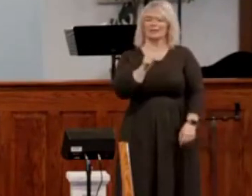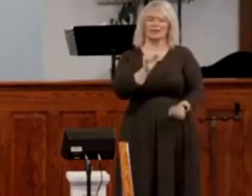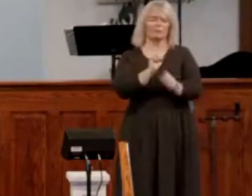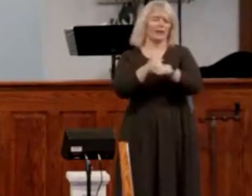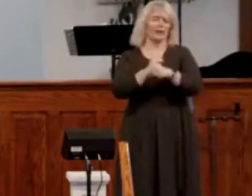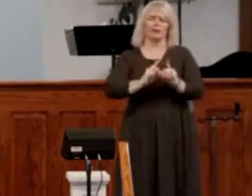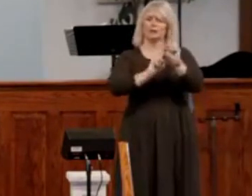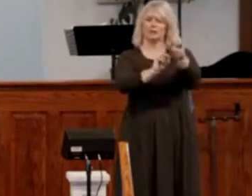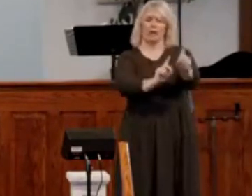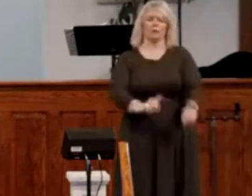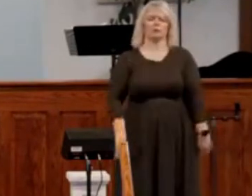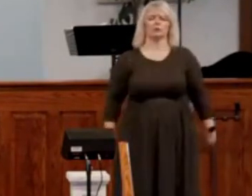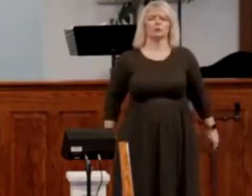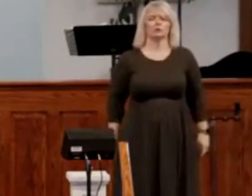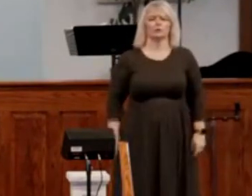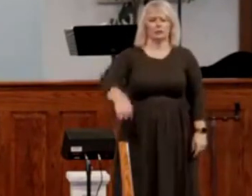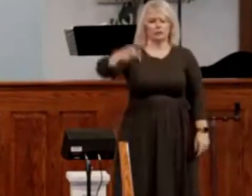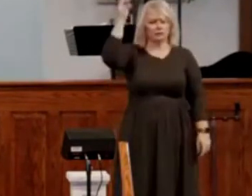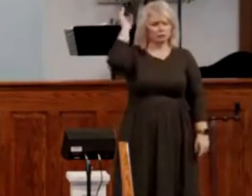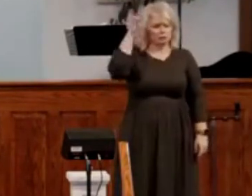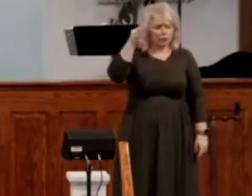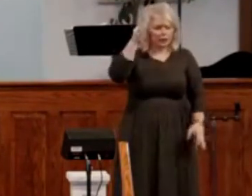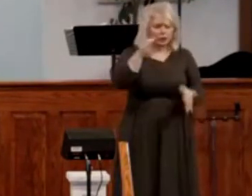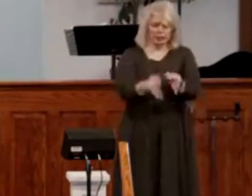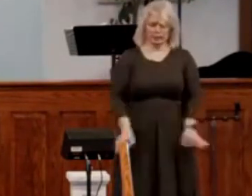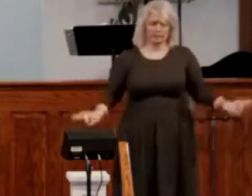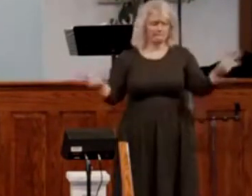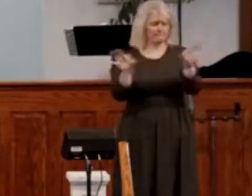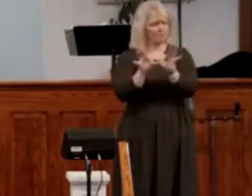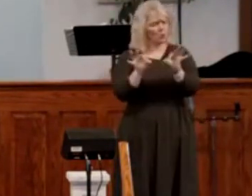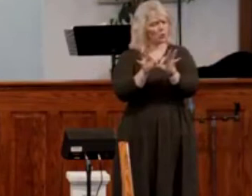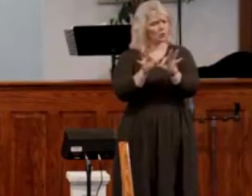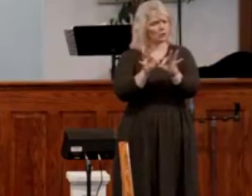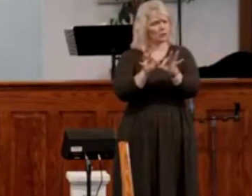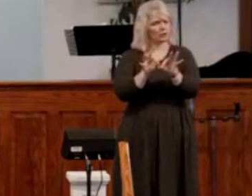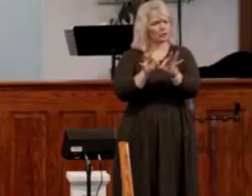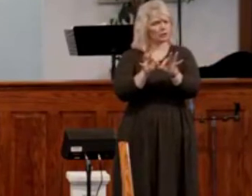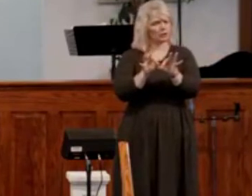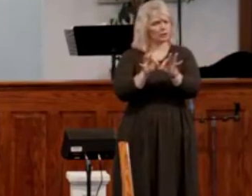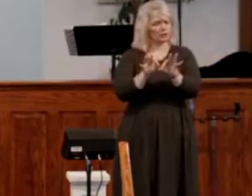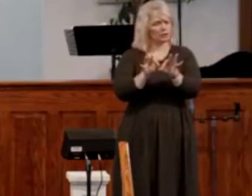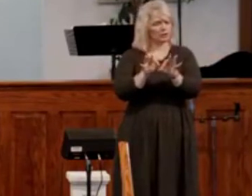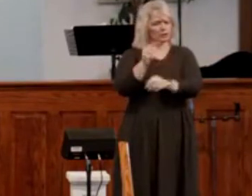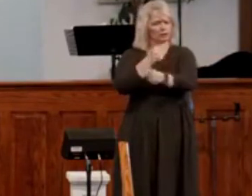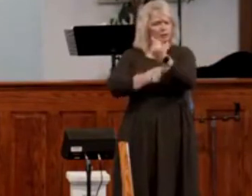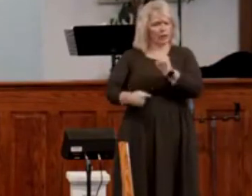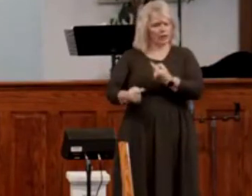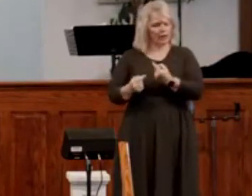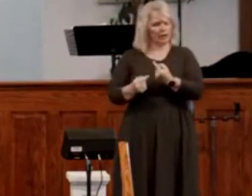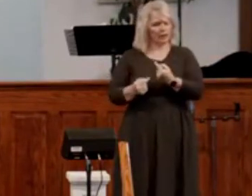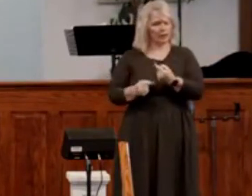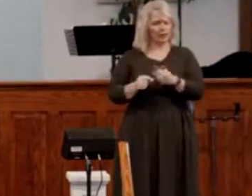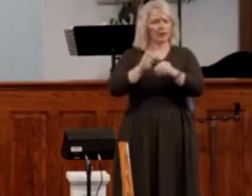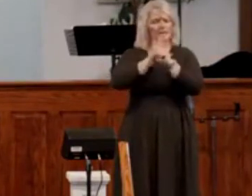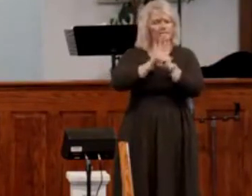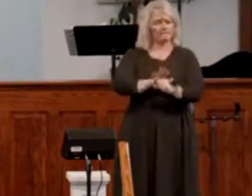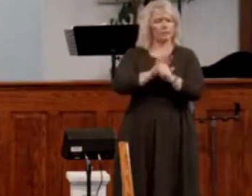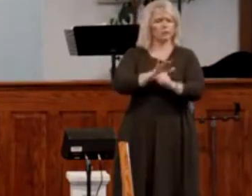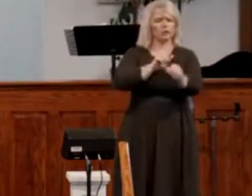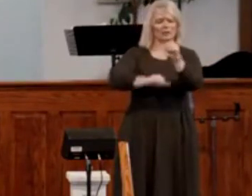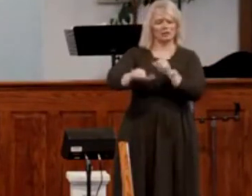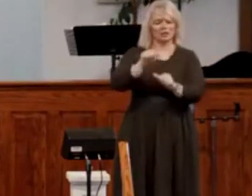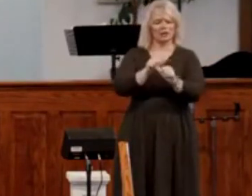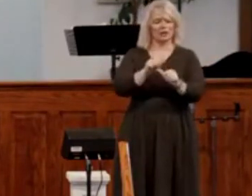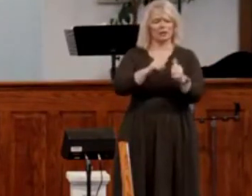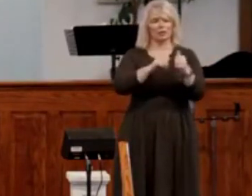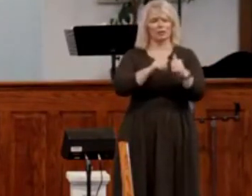making. It's preaching and it's important, but actually coming alongside of each other and pushing one another to bear fruit